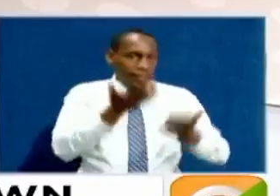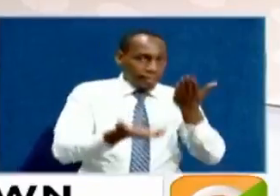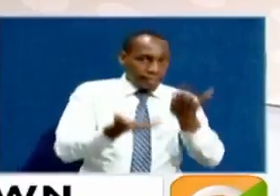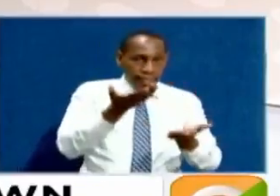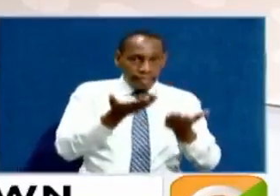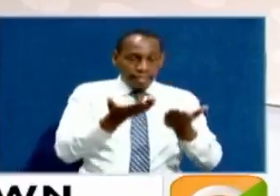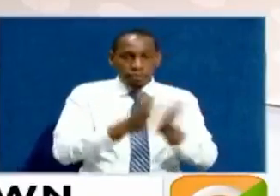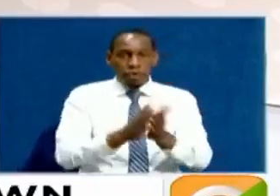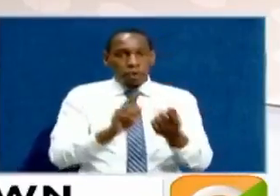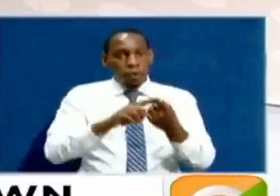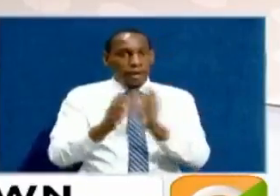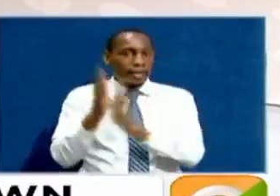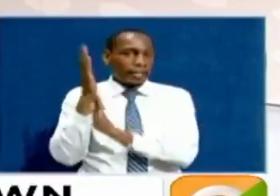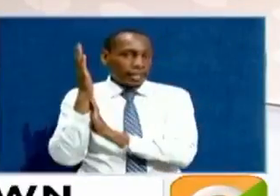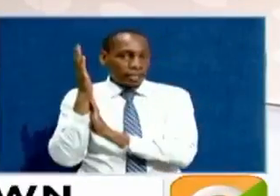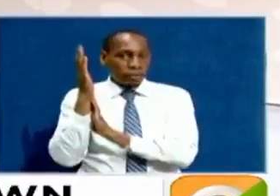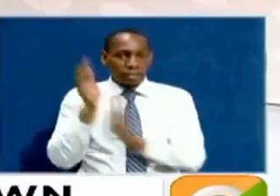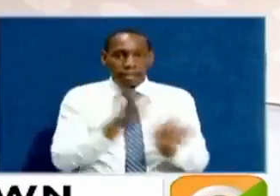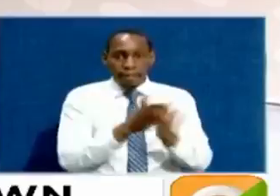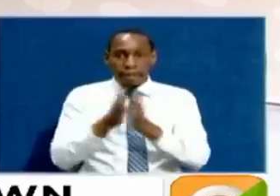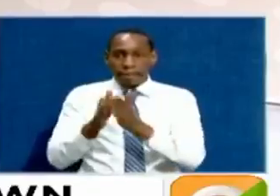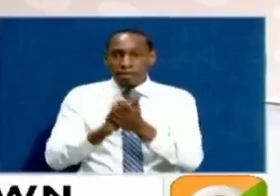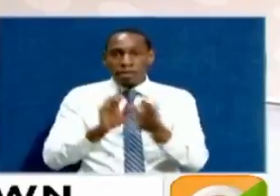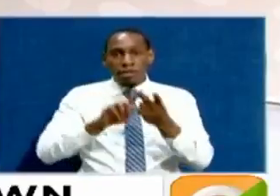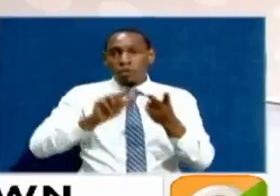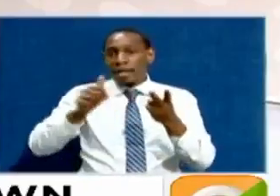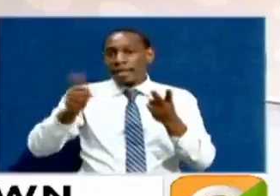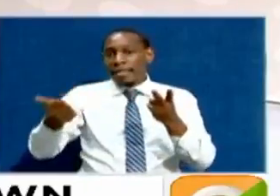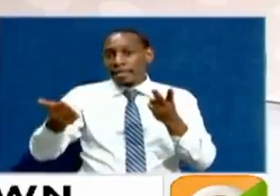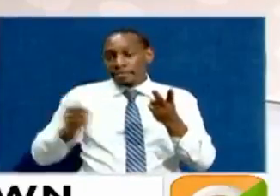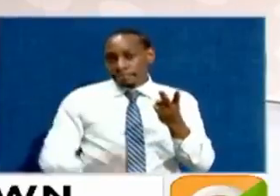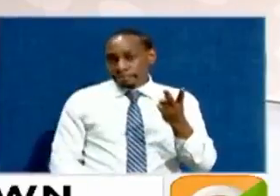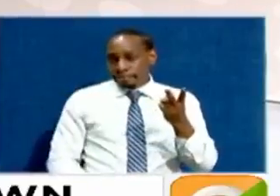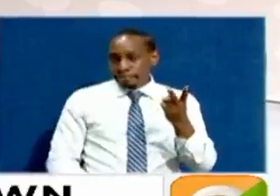of that? Security, preparations, etc.?